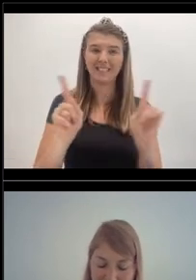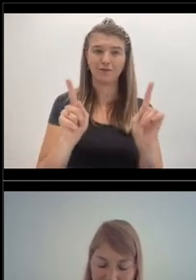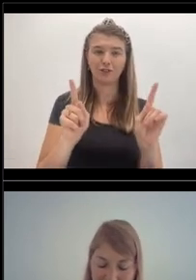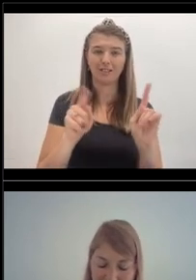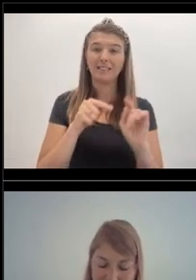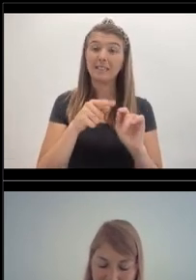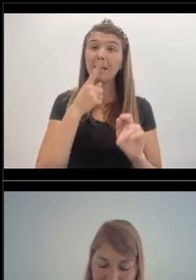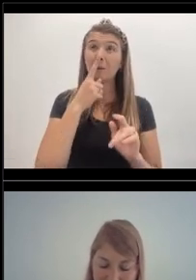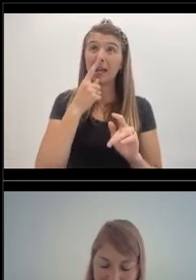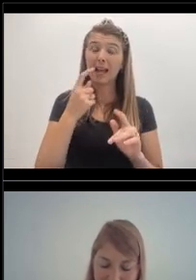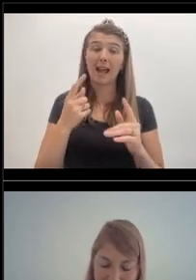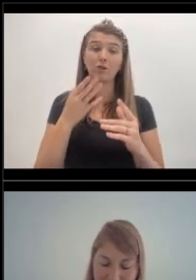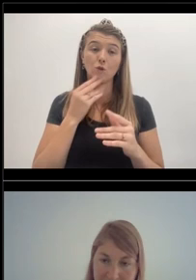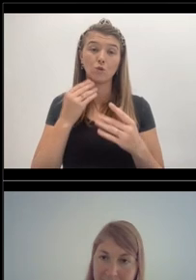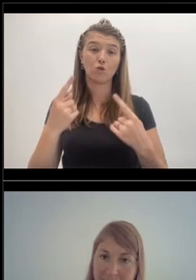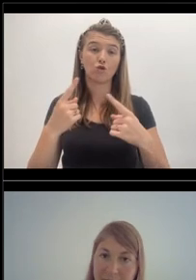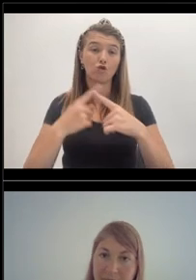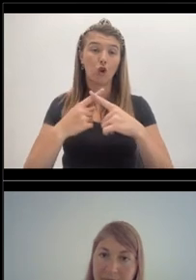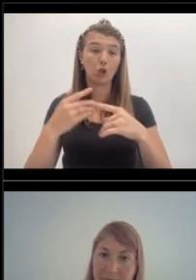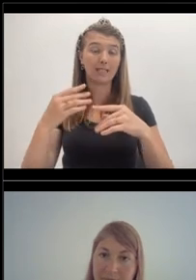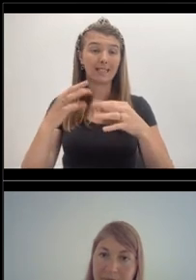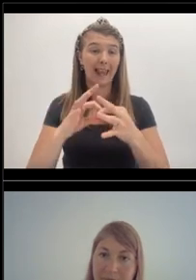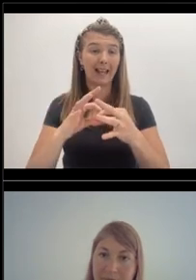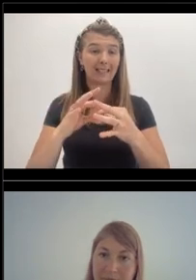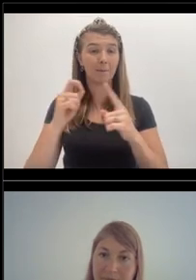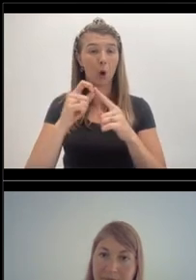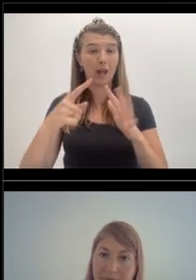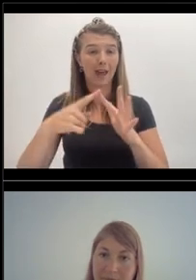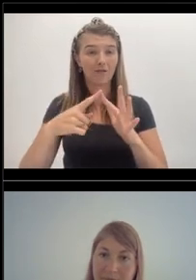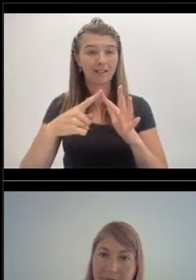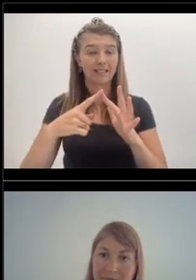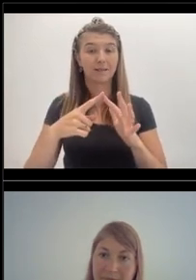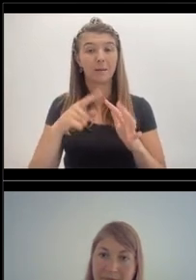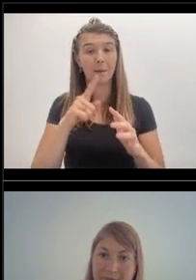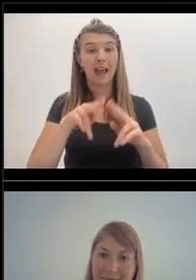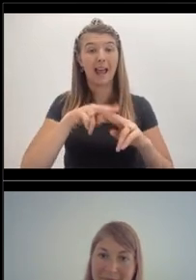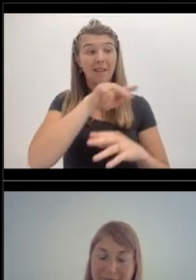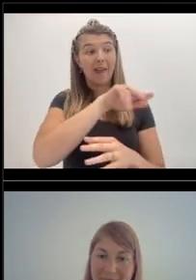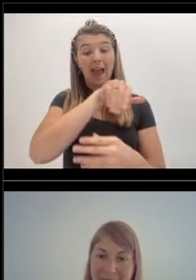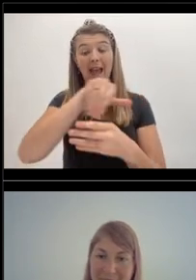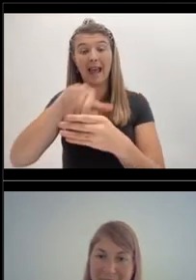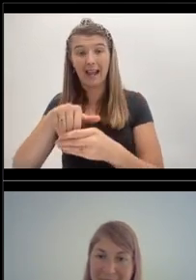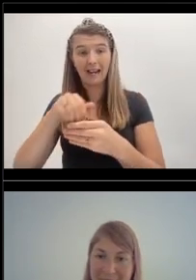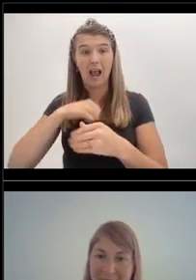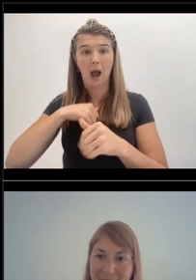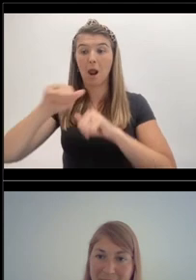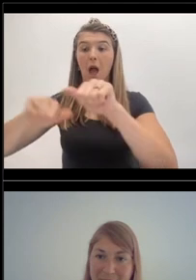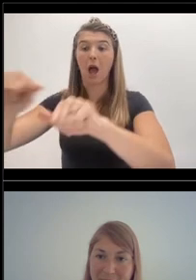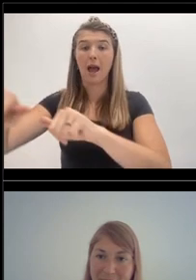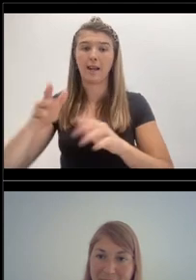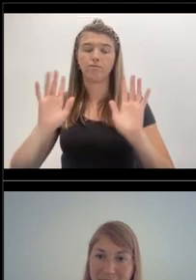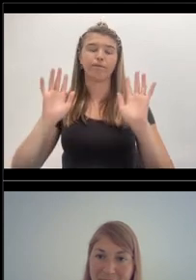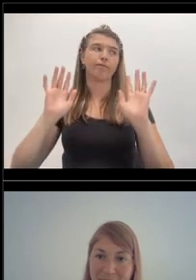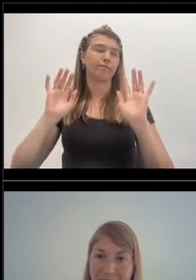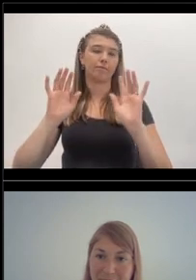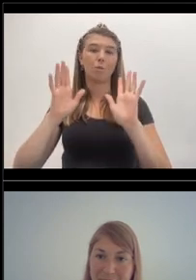cross-linked polyethylene in this plant, and if that gets in one of our lines, that's stuck. We have to disassemble the extruder, take the screws out,